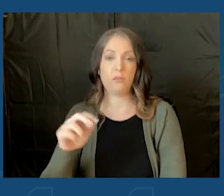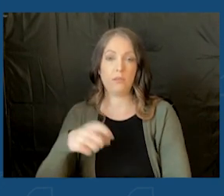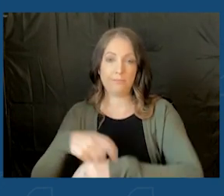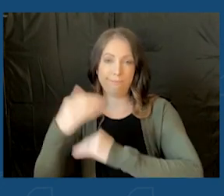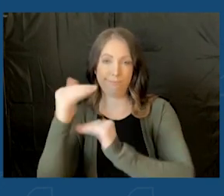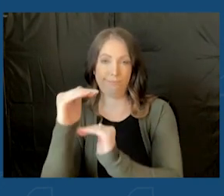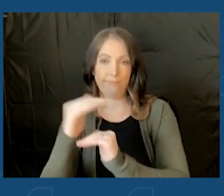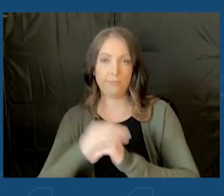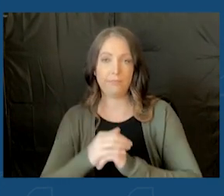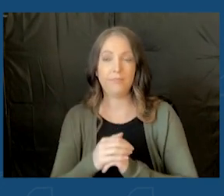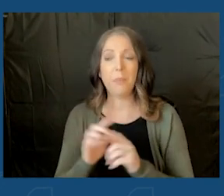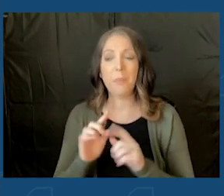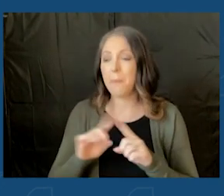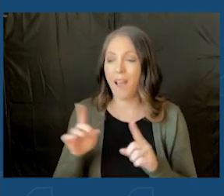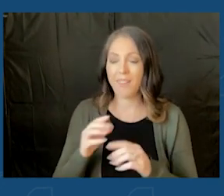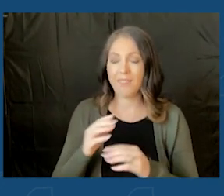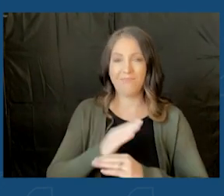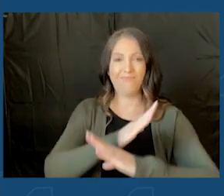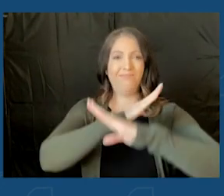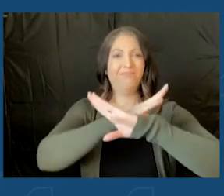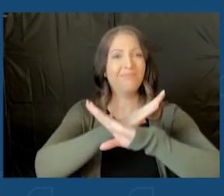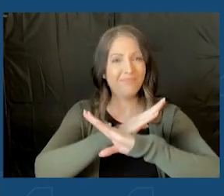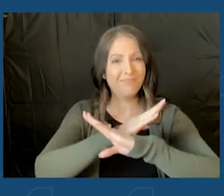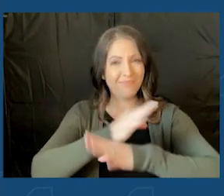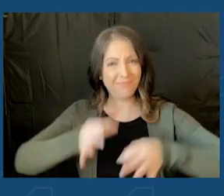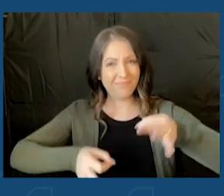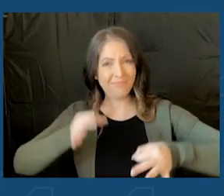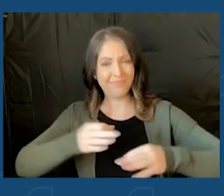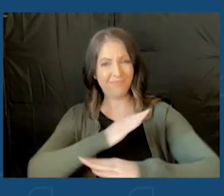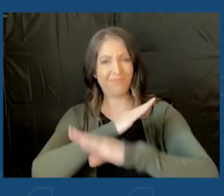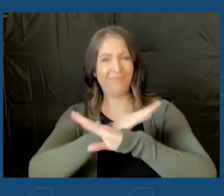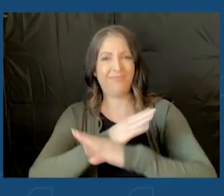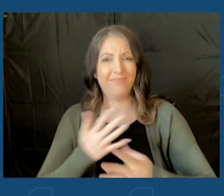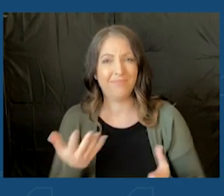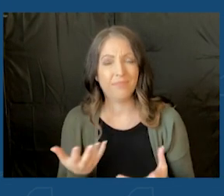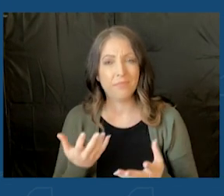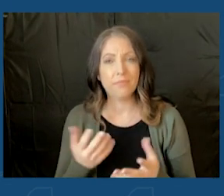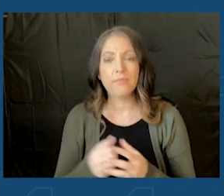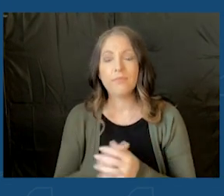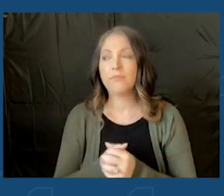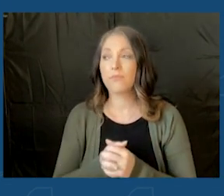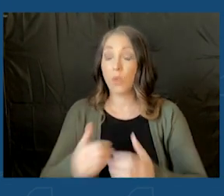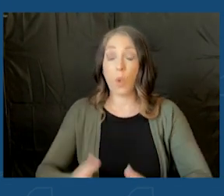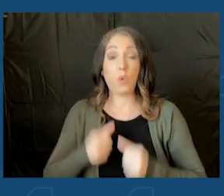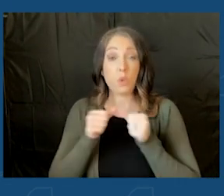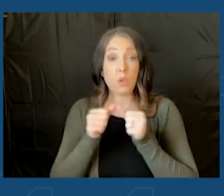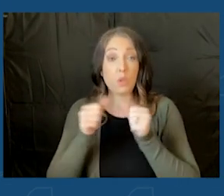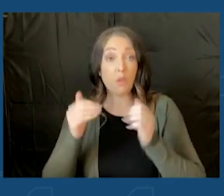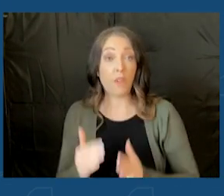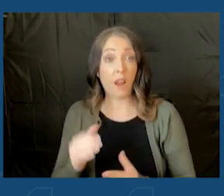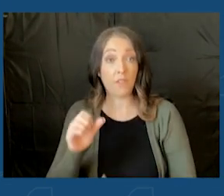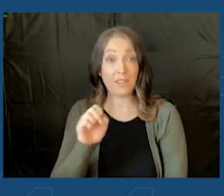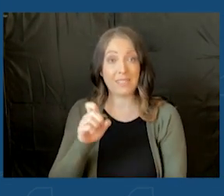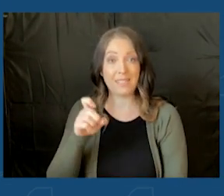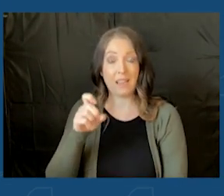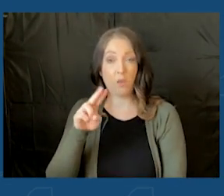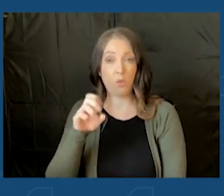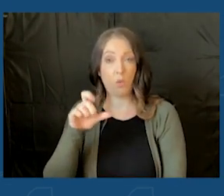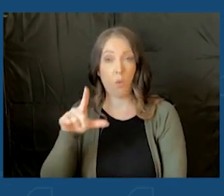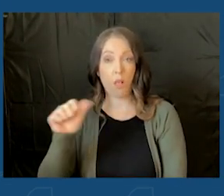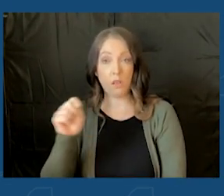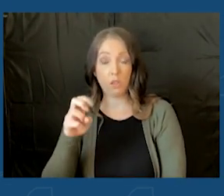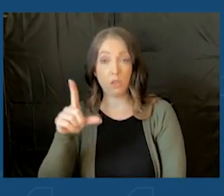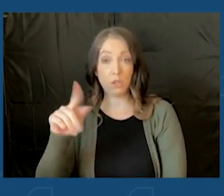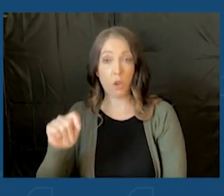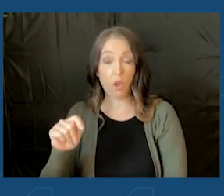too long. Because there's so much trauma that comes with being the survivor of a sexual assault. Again, you have that shame, did I